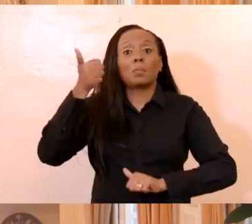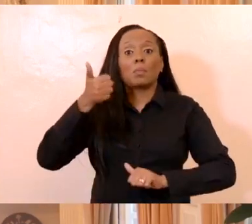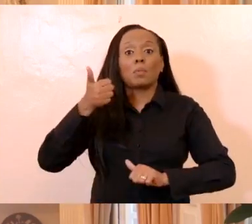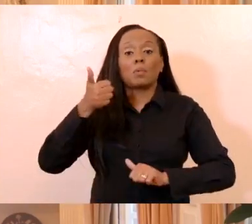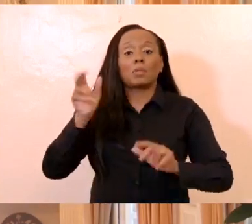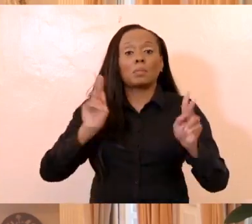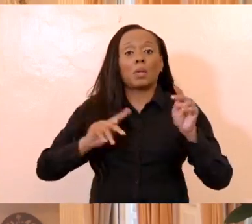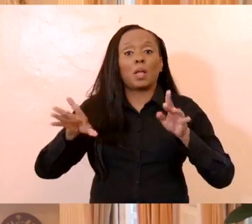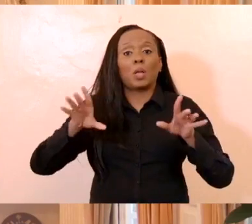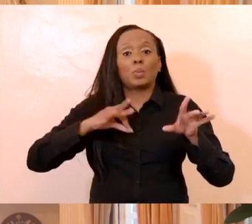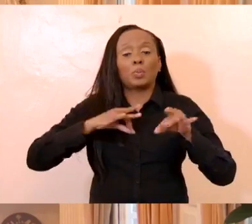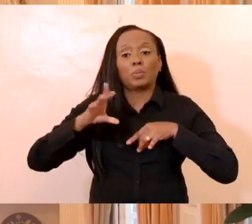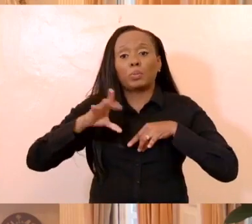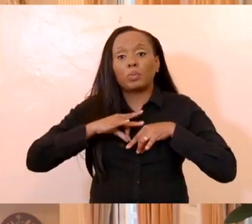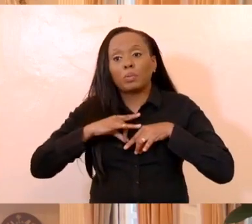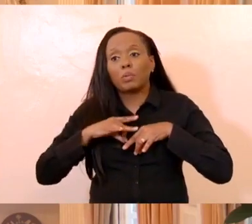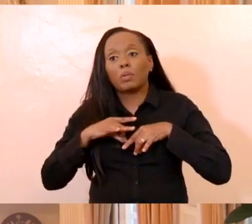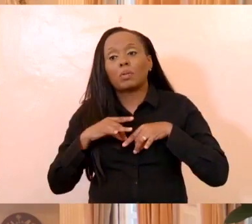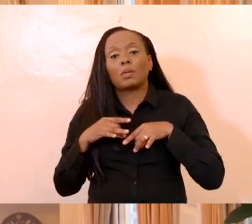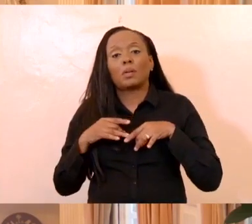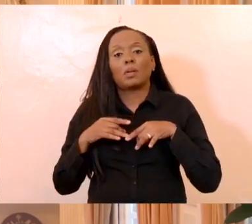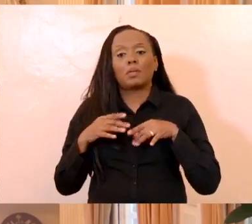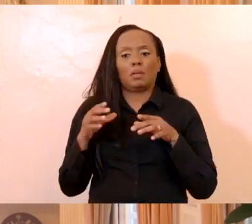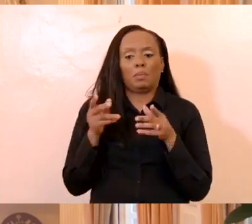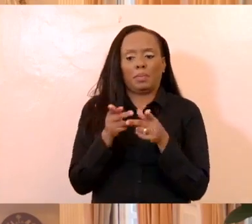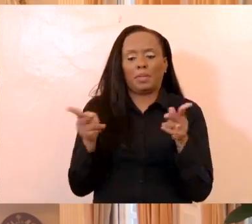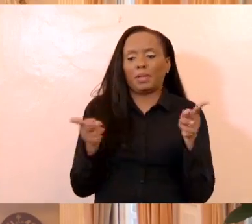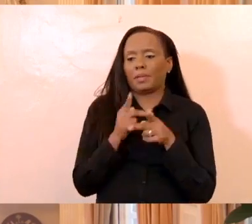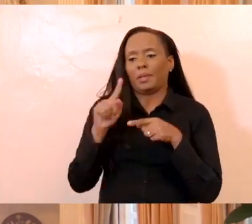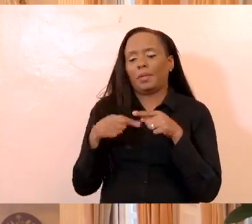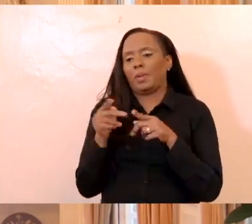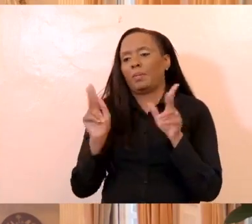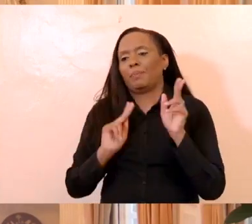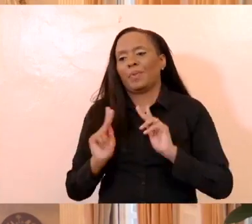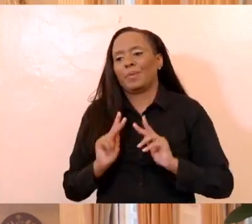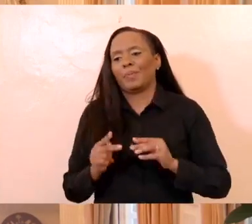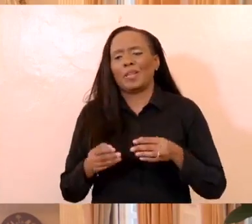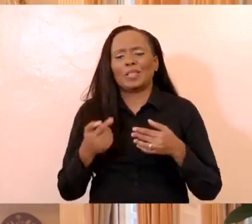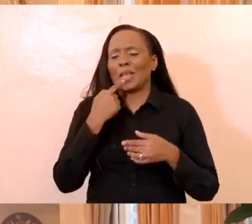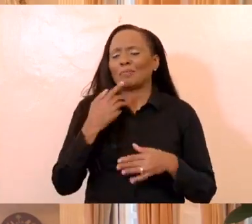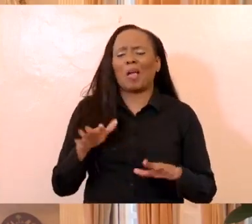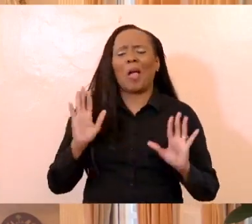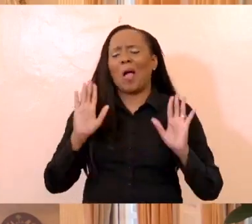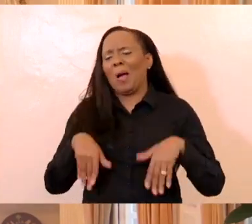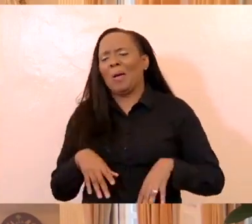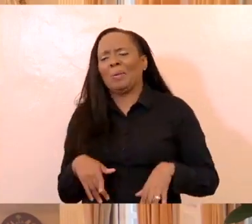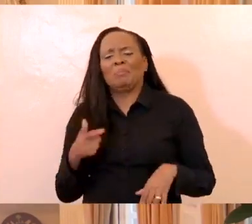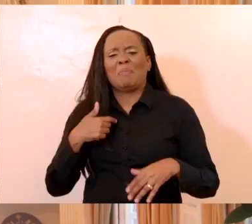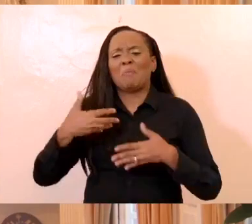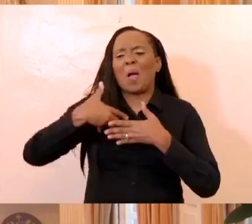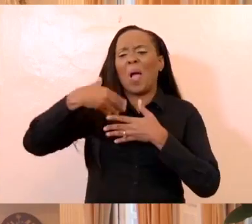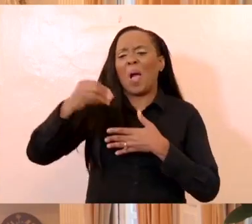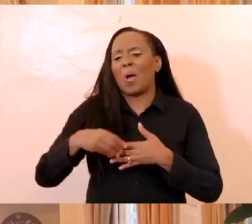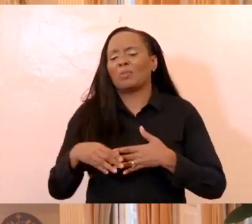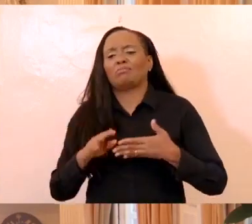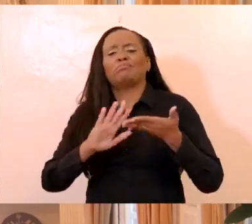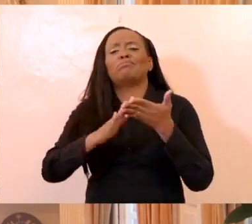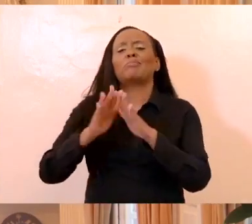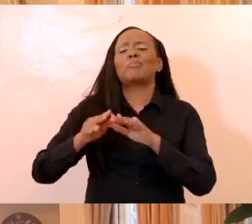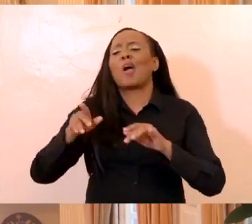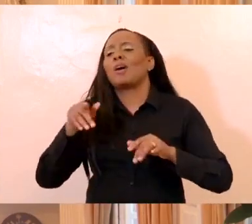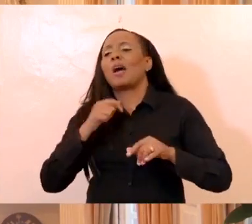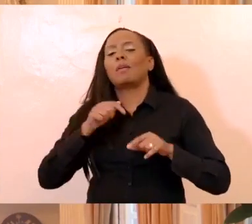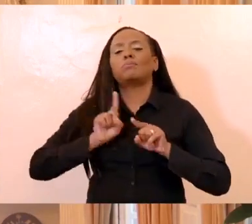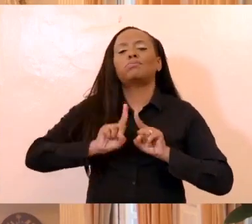drop their guard. Drop their guard in families, drop their guard in community settings, and so